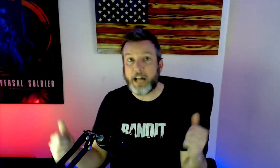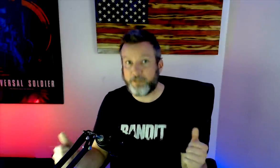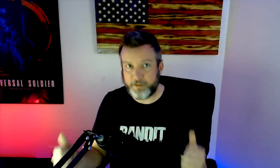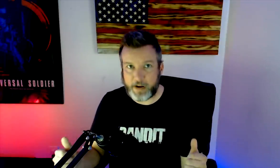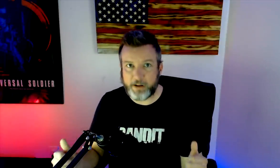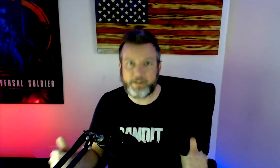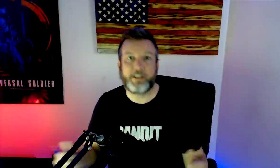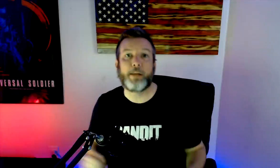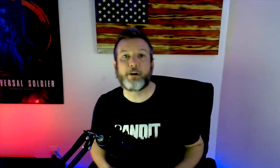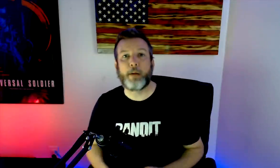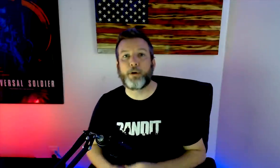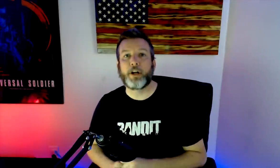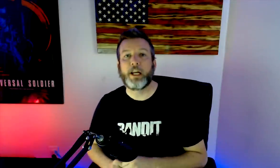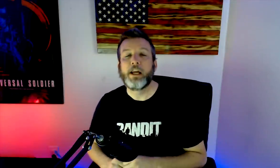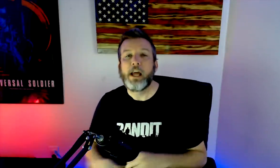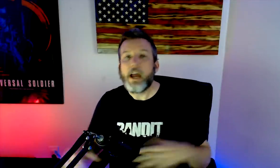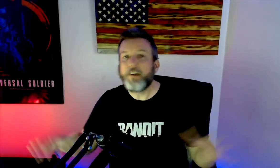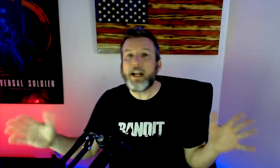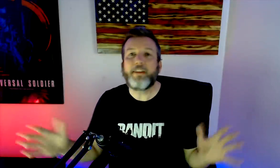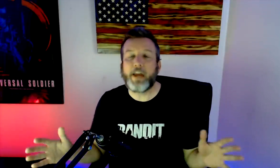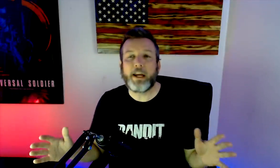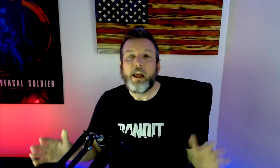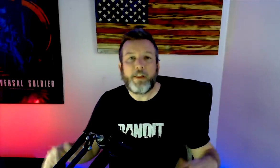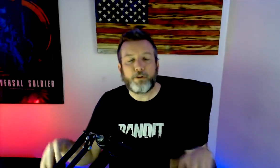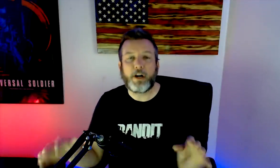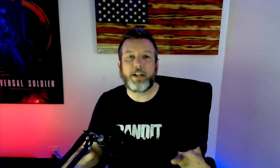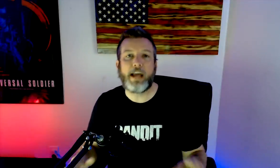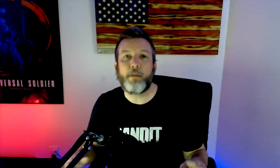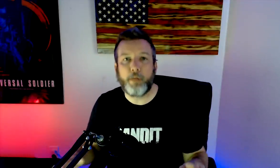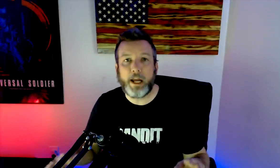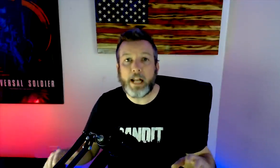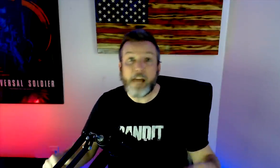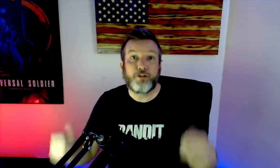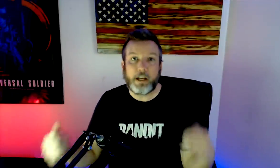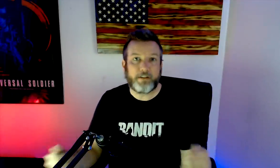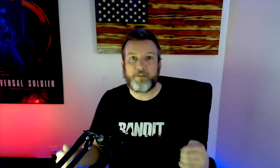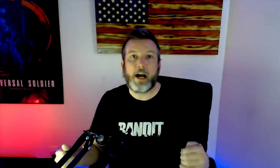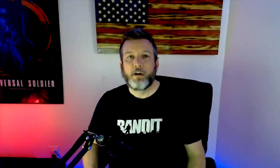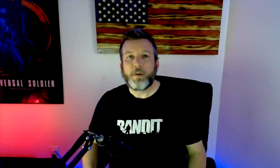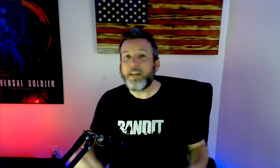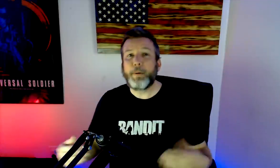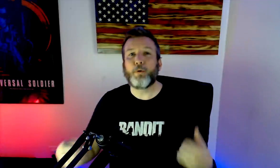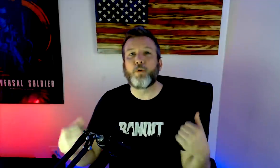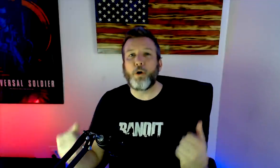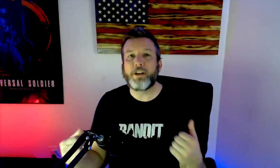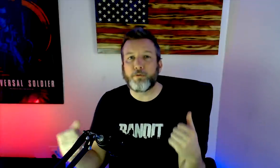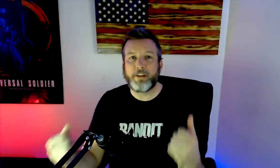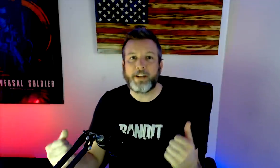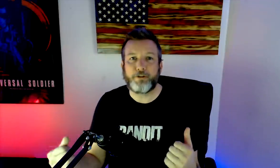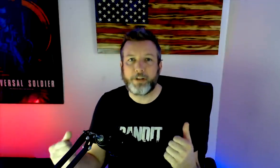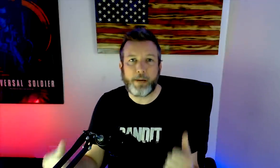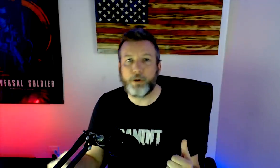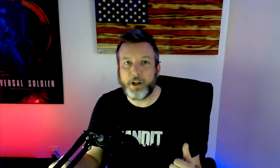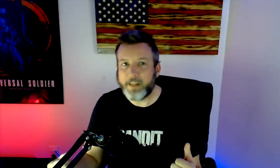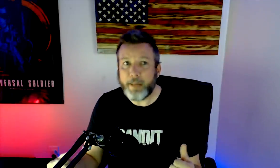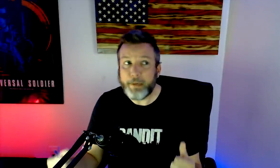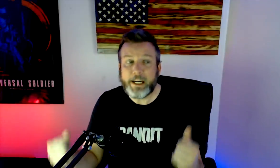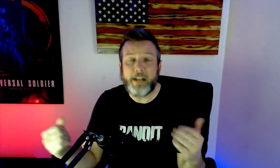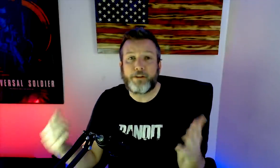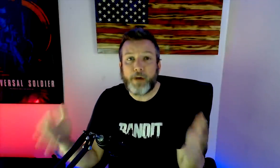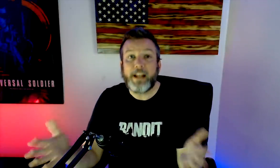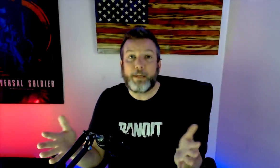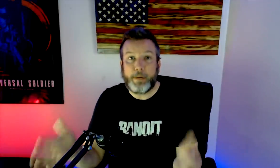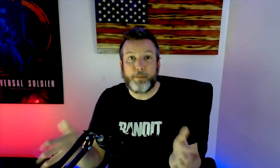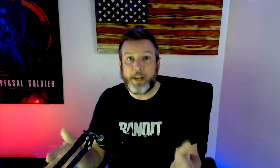to attach this violence to the Democrat Party. If anything, they'll try to downplay it and justify it. When these people roll into residential neighborhoods and then